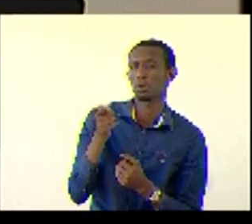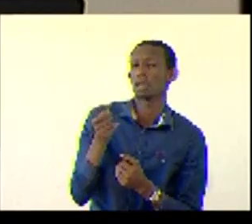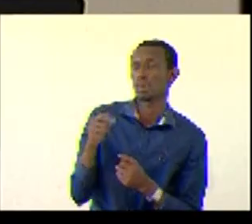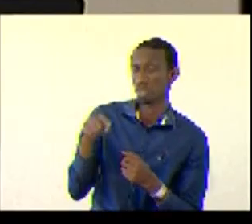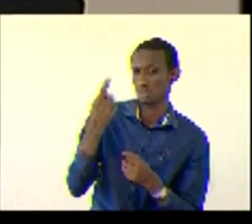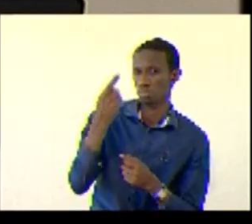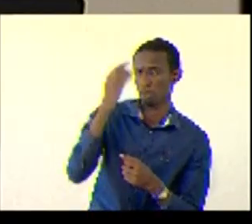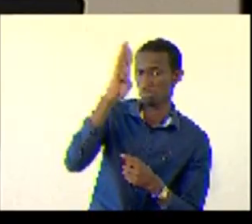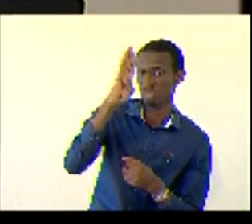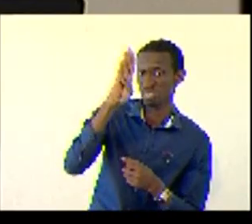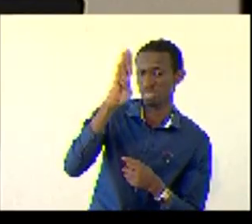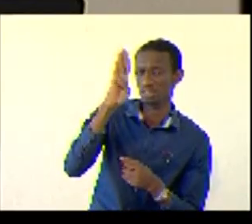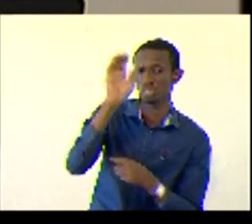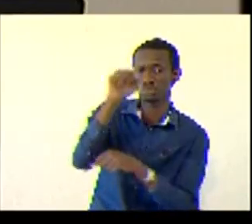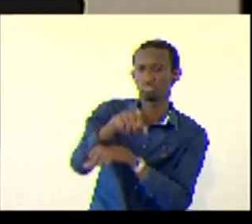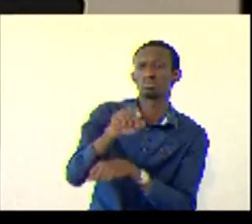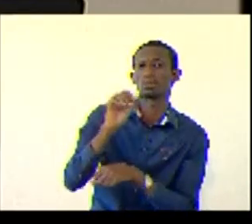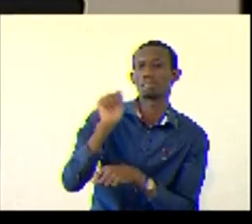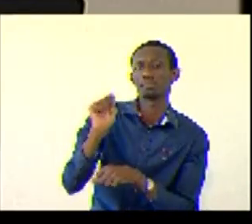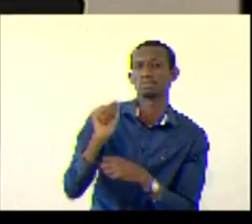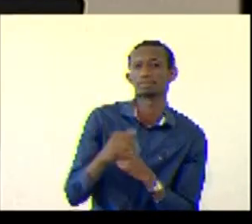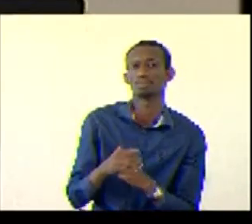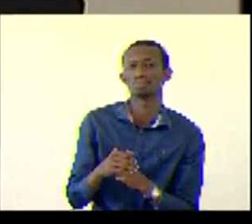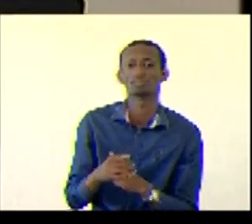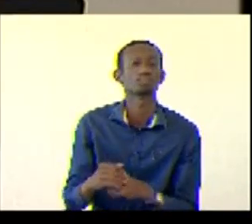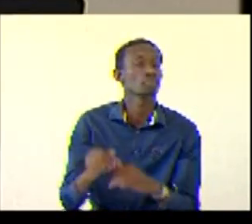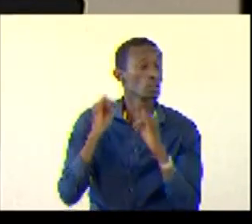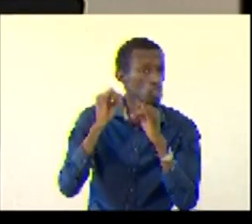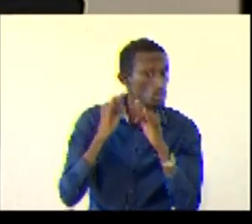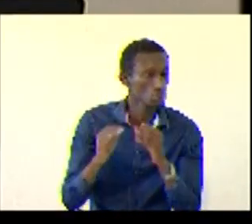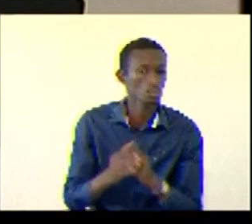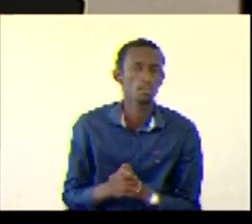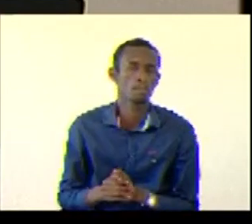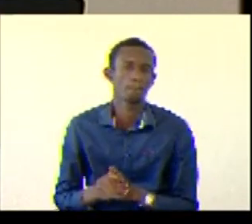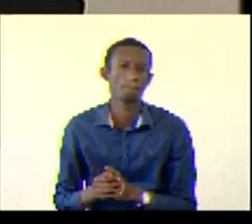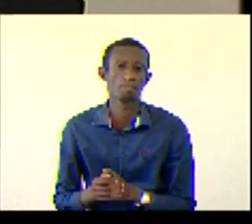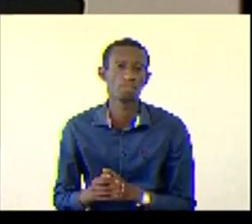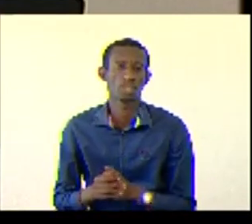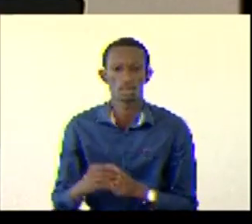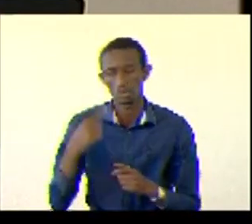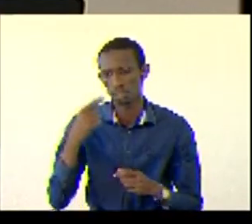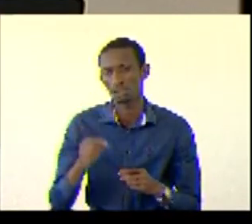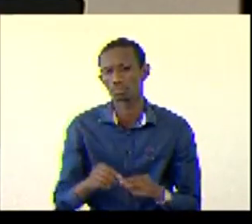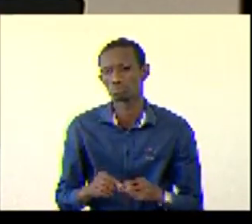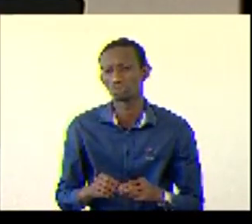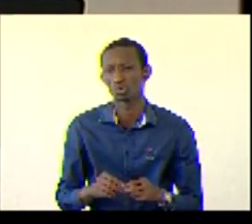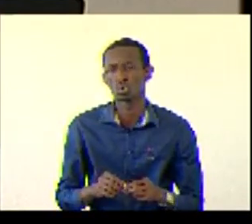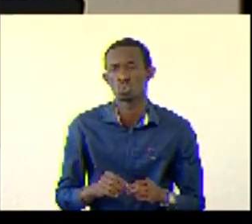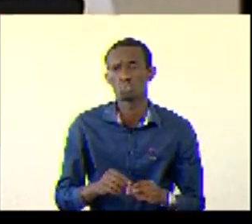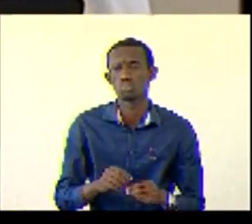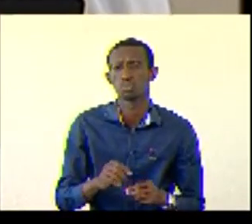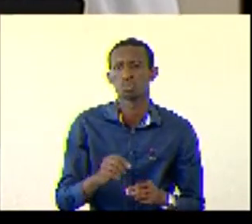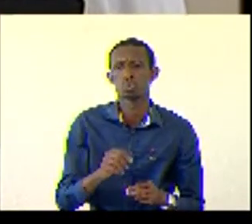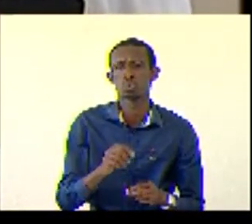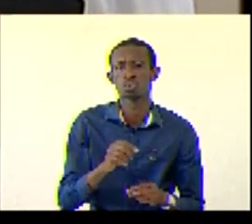A. If at all, the reaction probably was moving like this. Maybe if it was moving, that's an